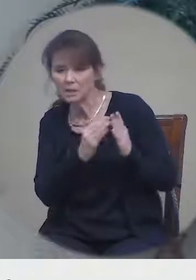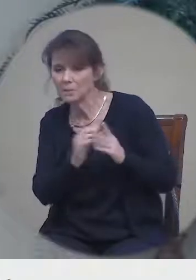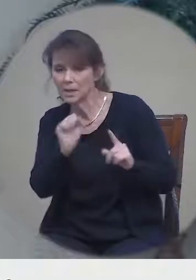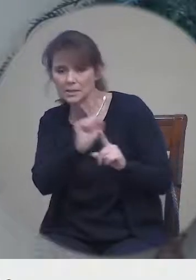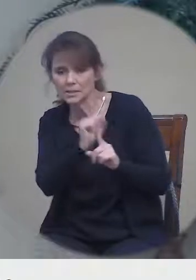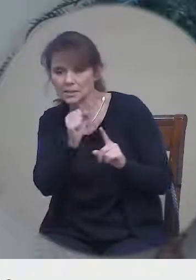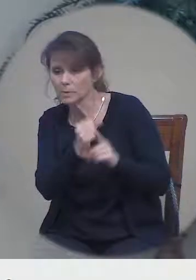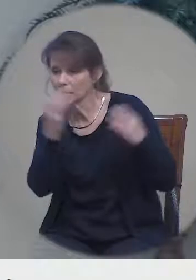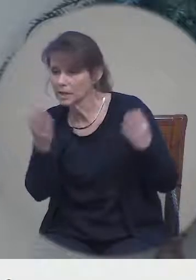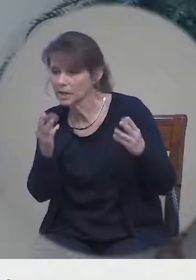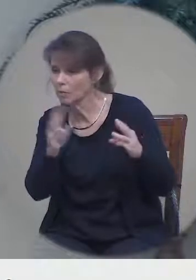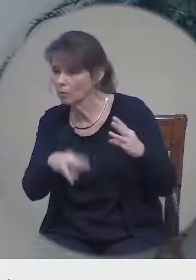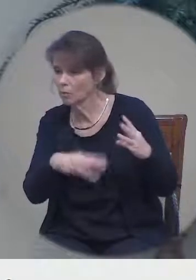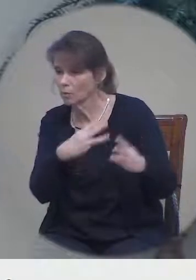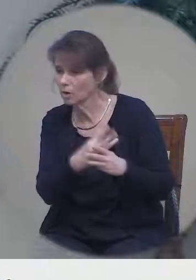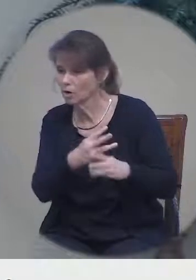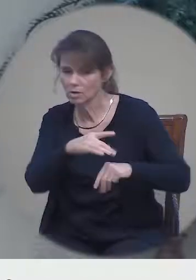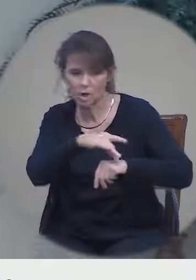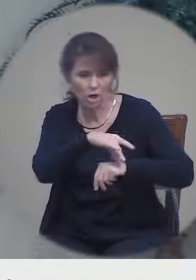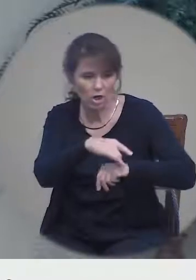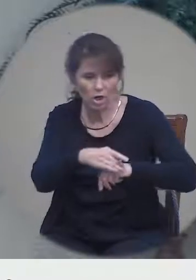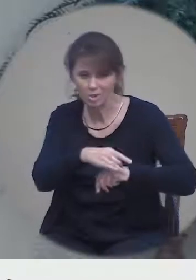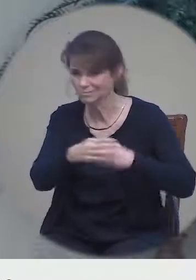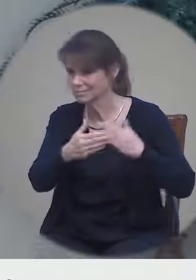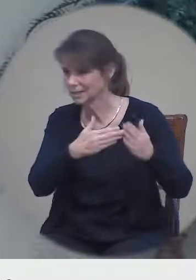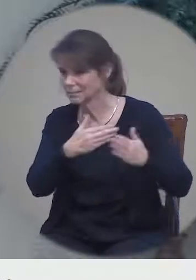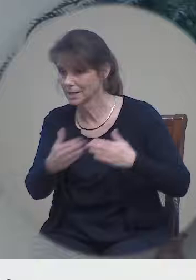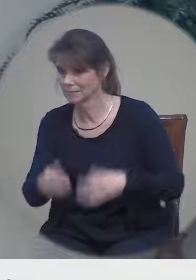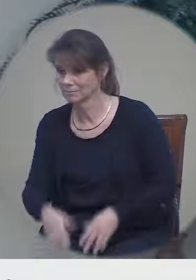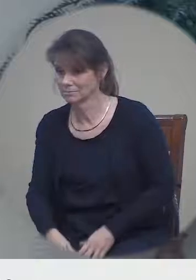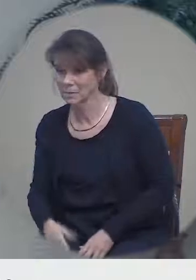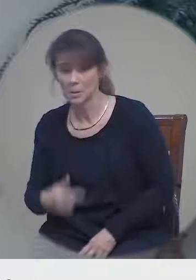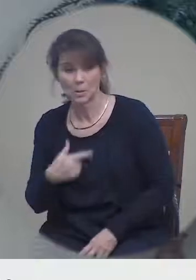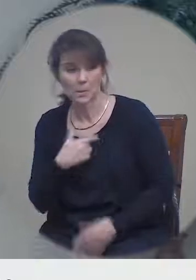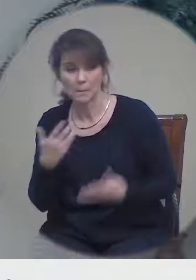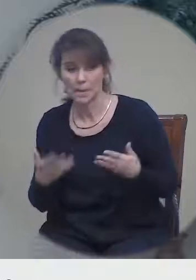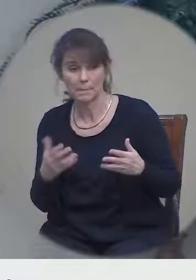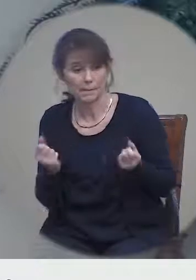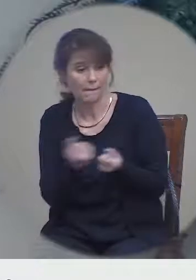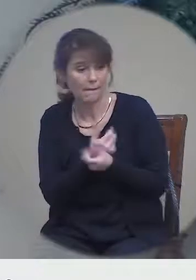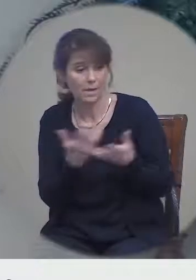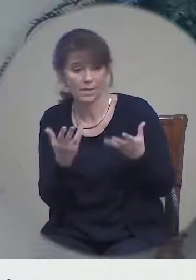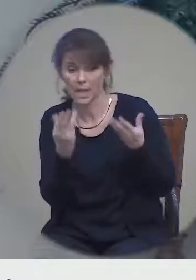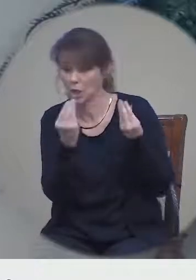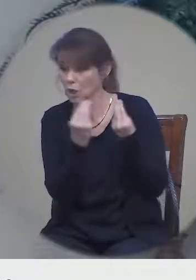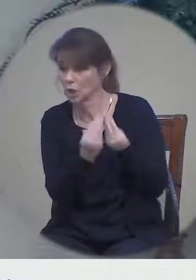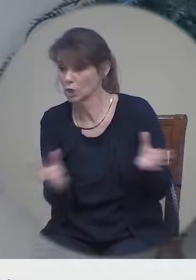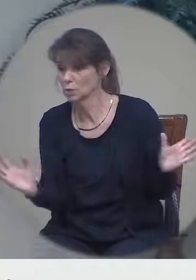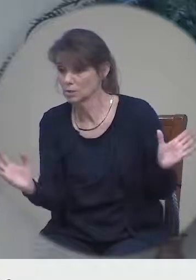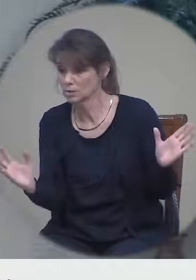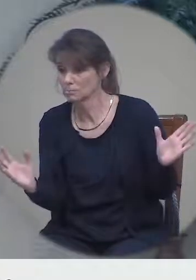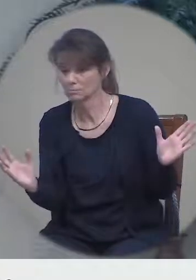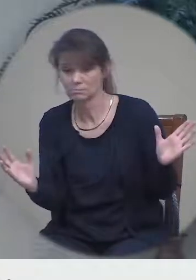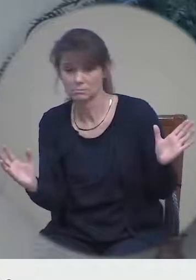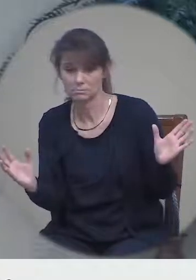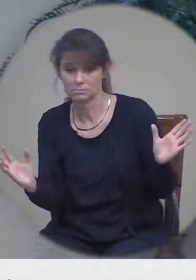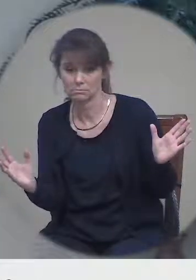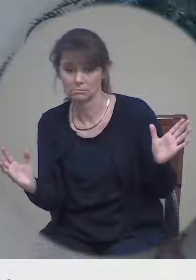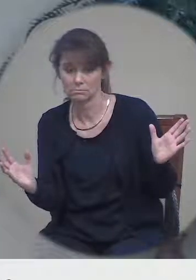earth, whether we lose everything, whether